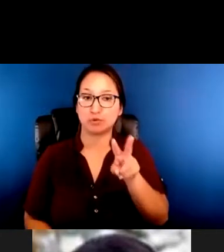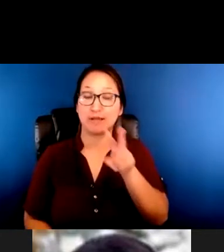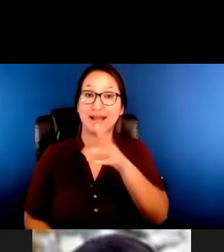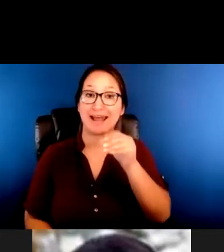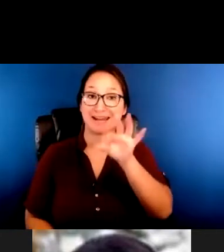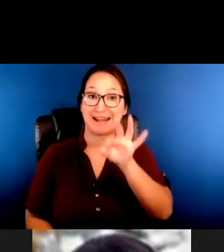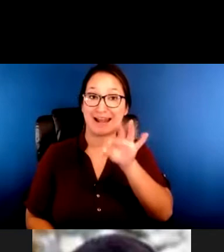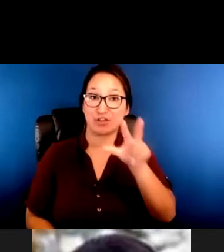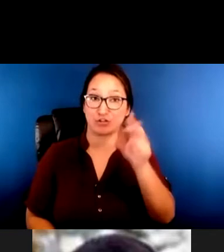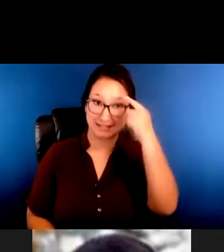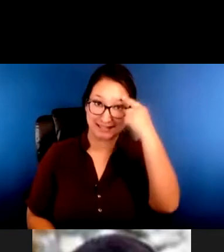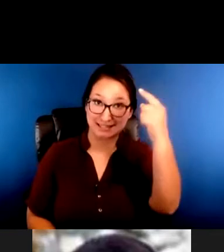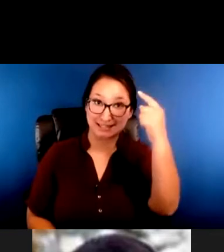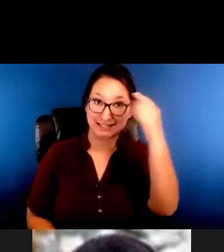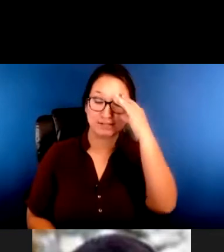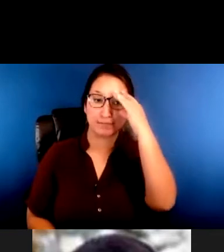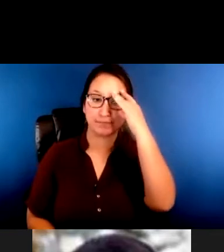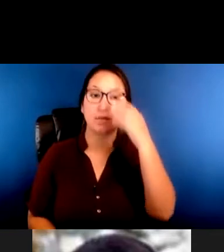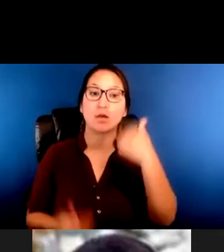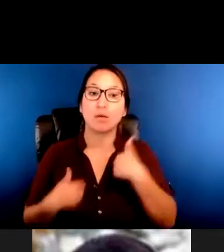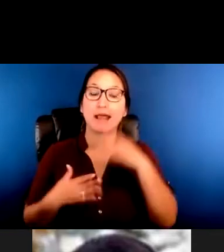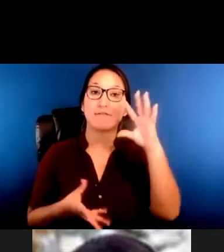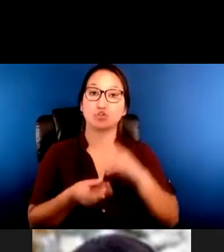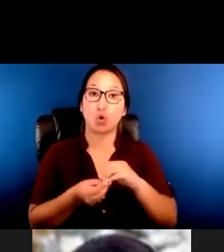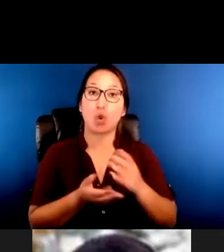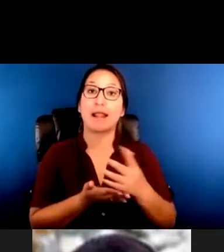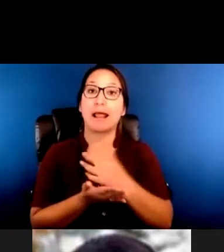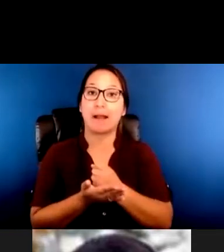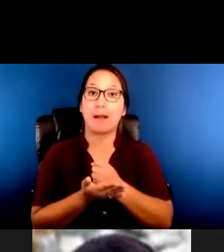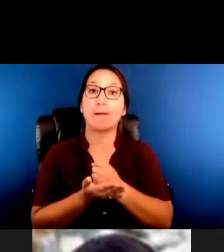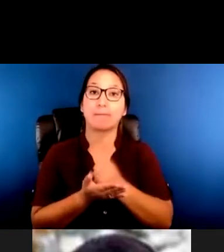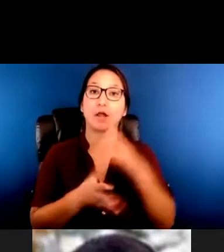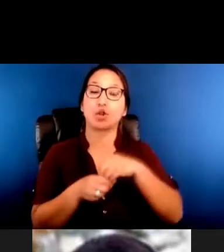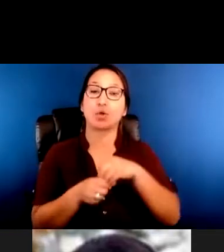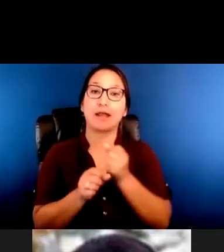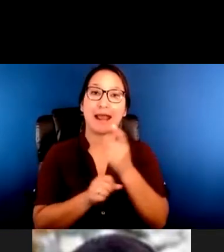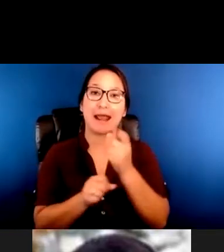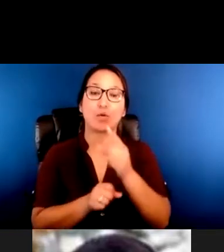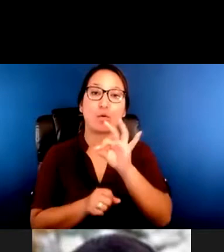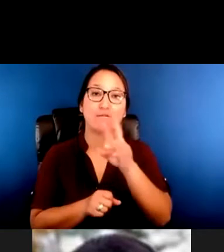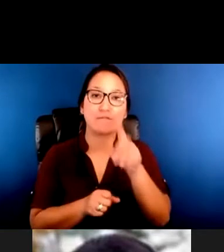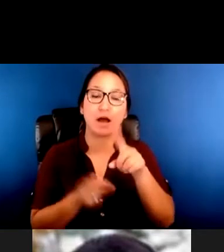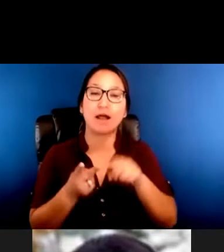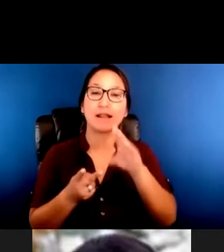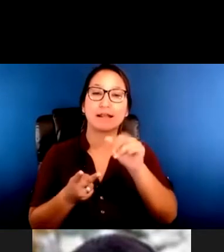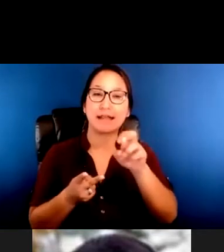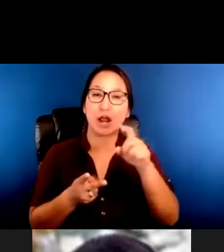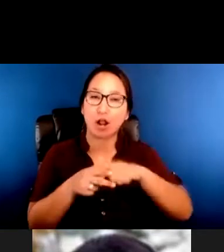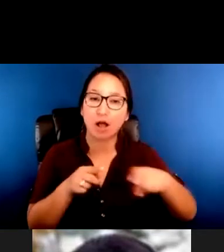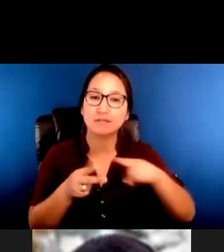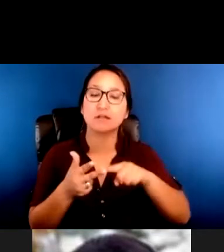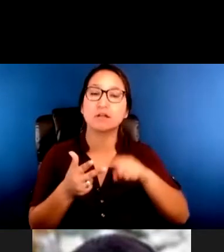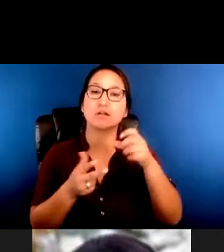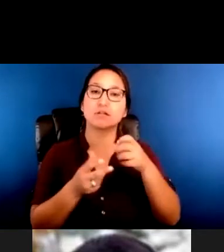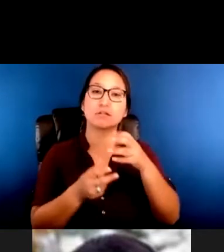$13,422.93. We had a total income, which included our annual fund, care closet, some corporate sponsorship, membership, and